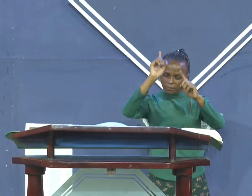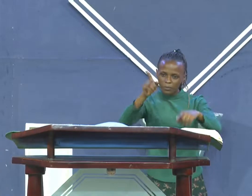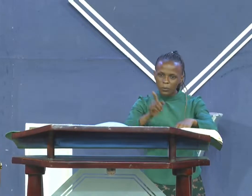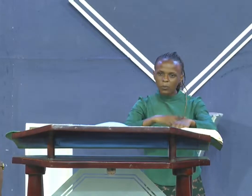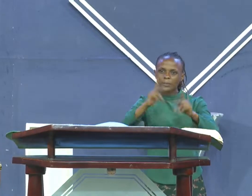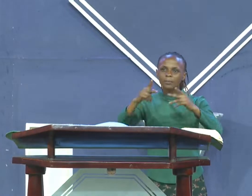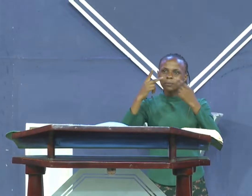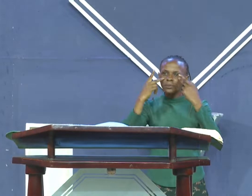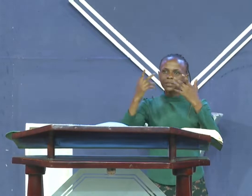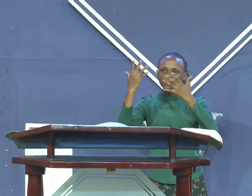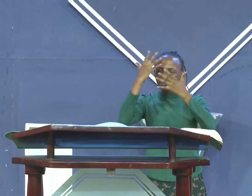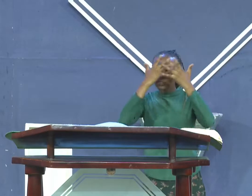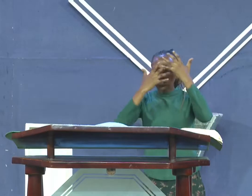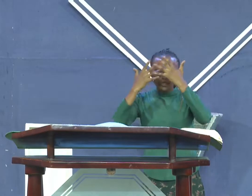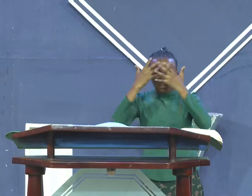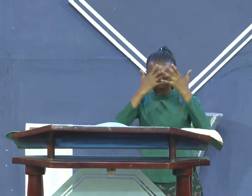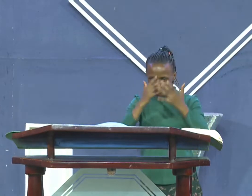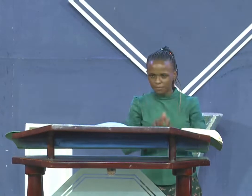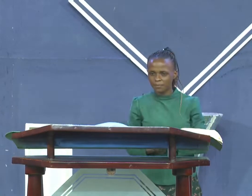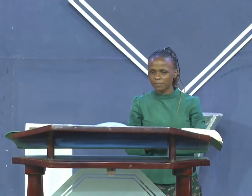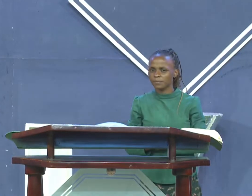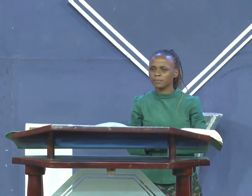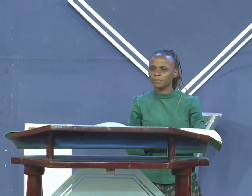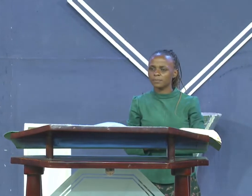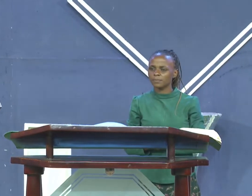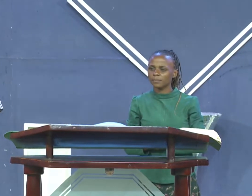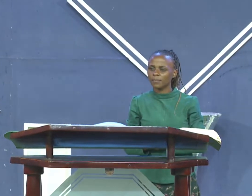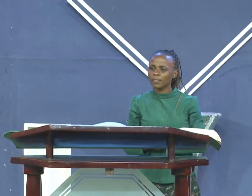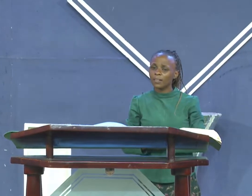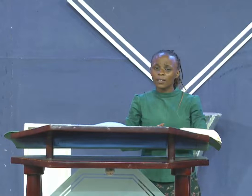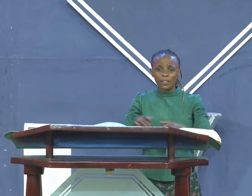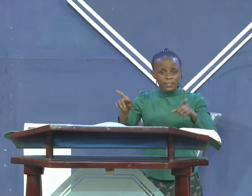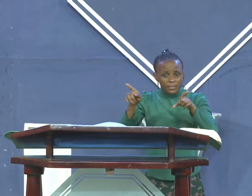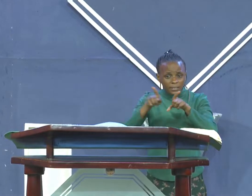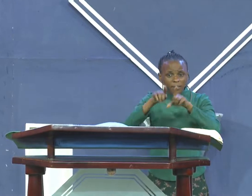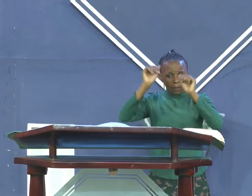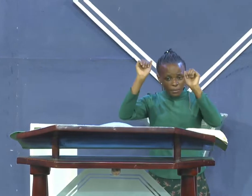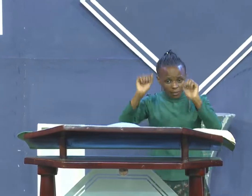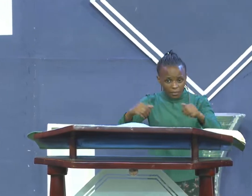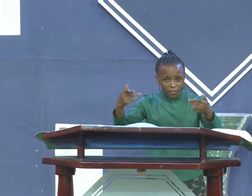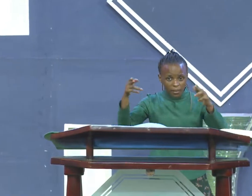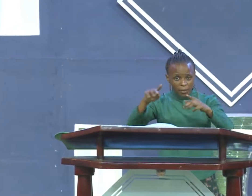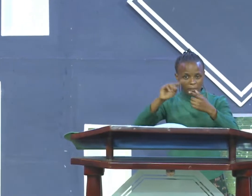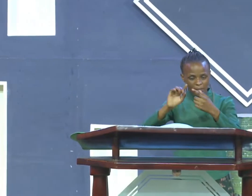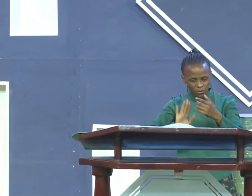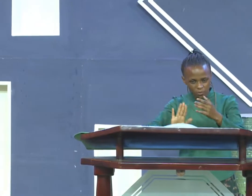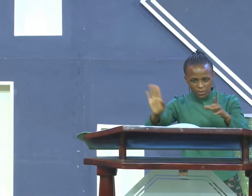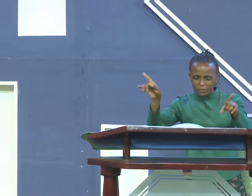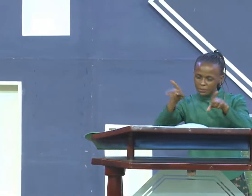They are not seeing. And it can happen even to us, the servants of the Lord.